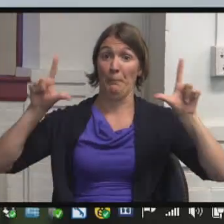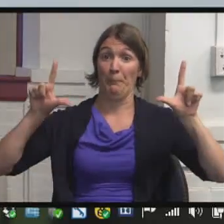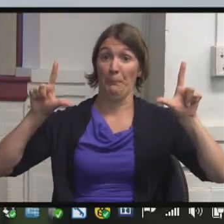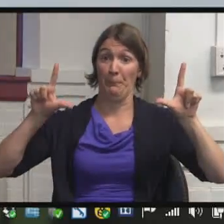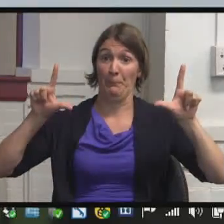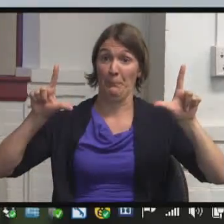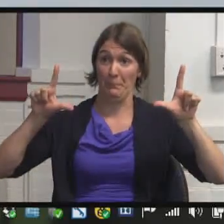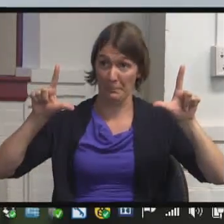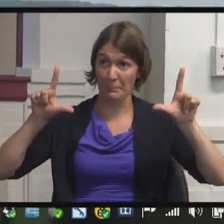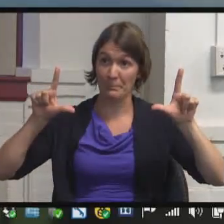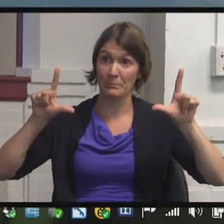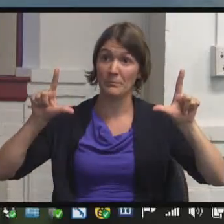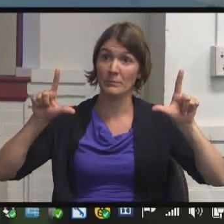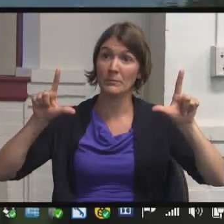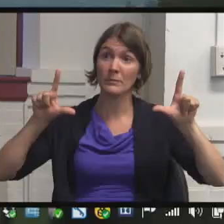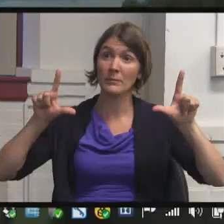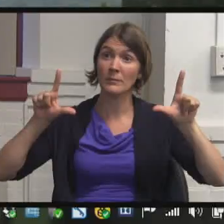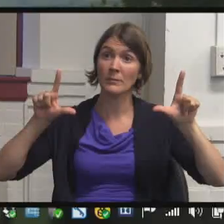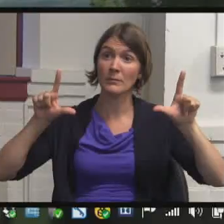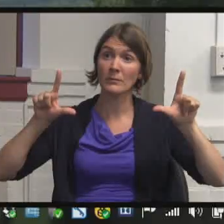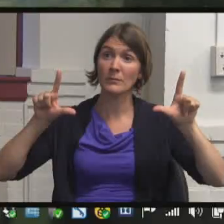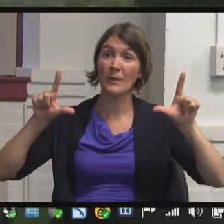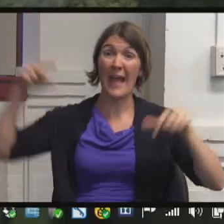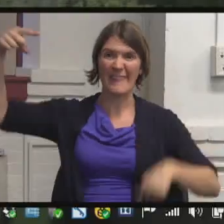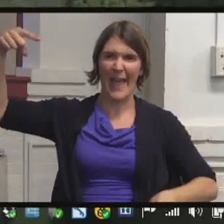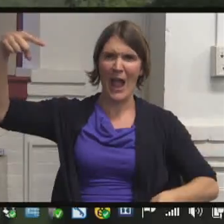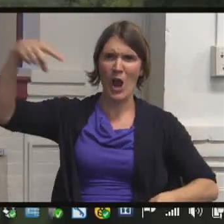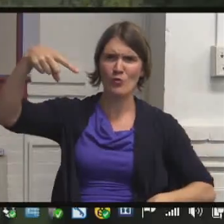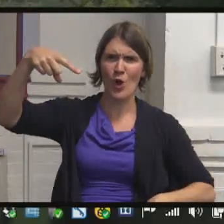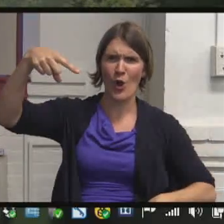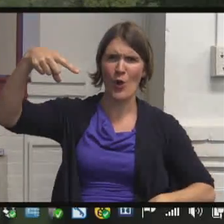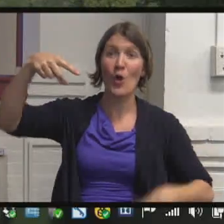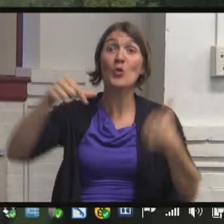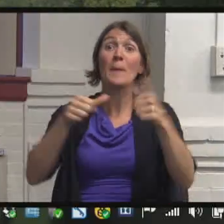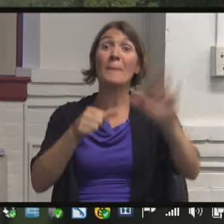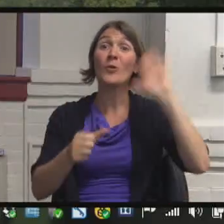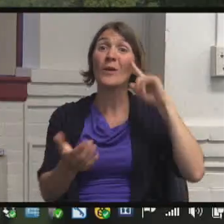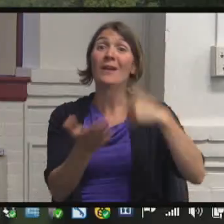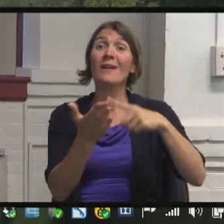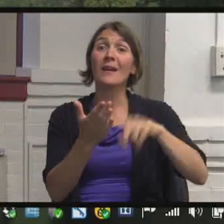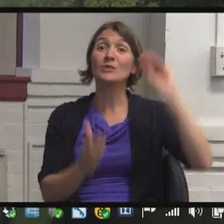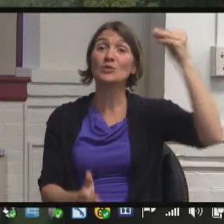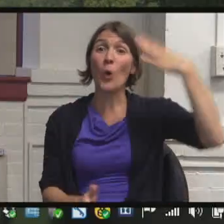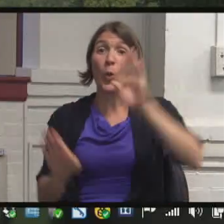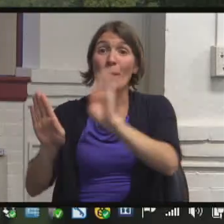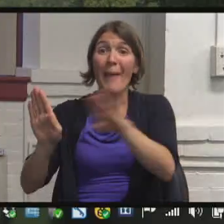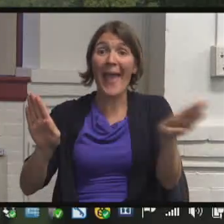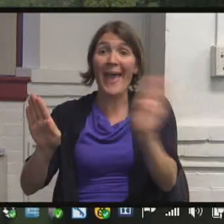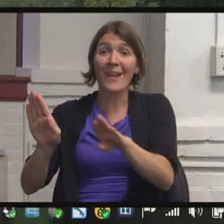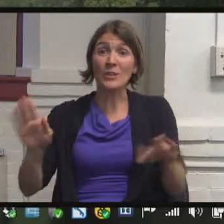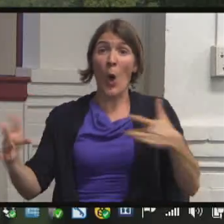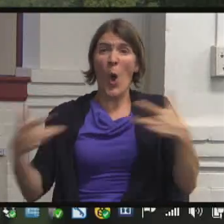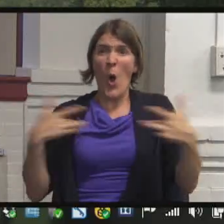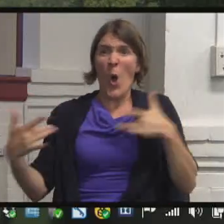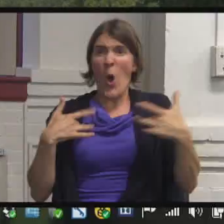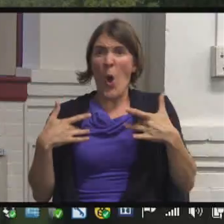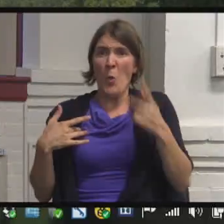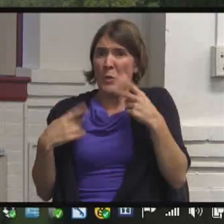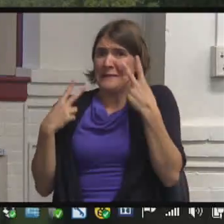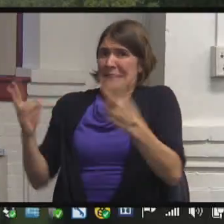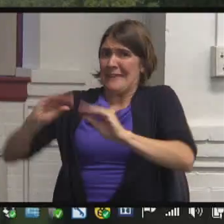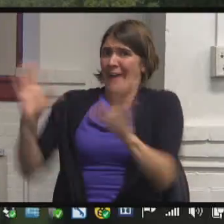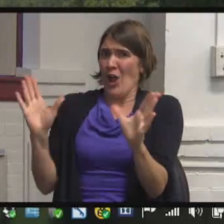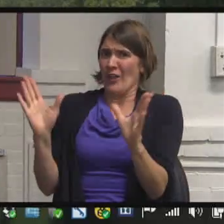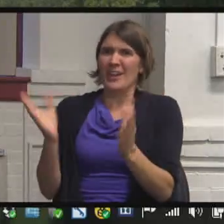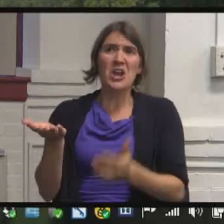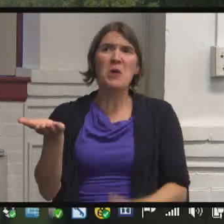The when we were talking about the solar panels over here, there was this great concern about, you know, being able to see them. And this,